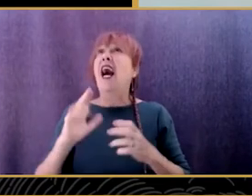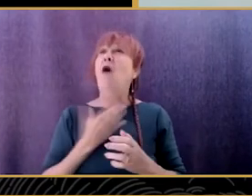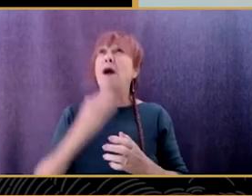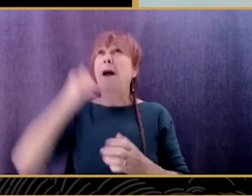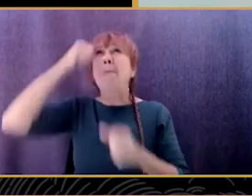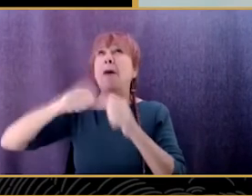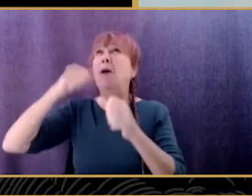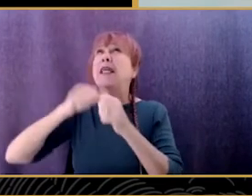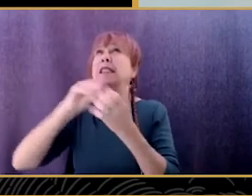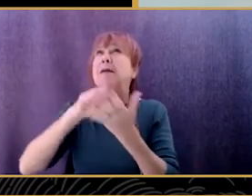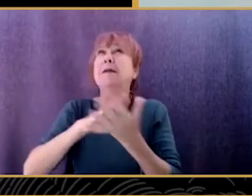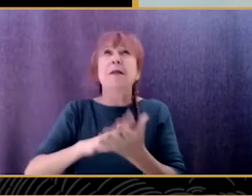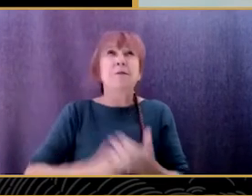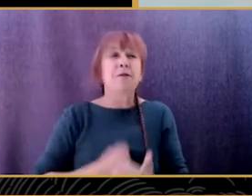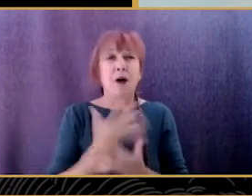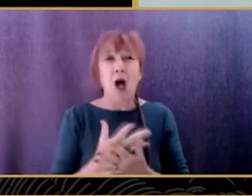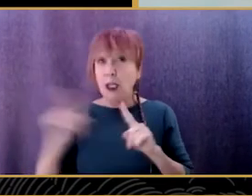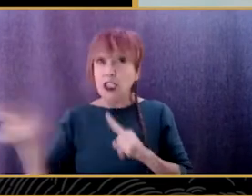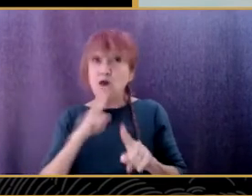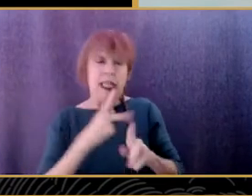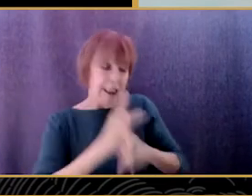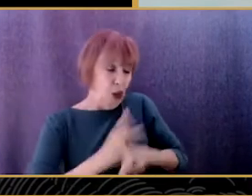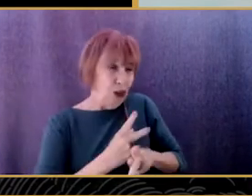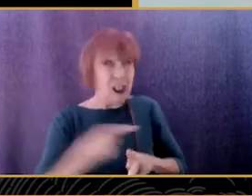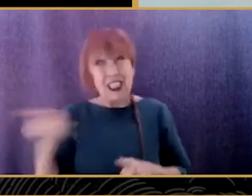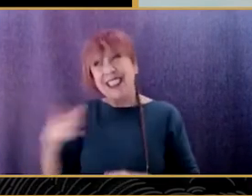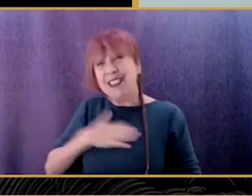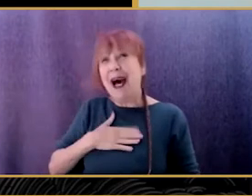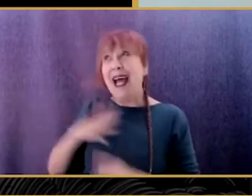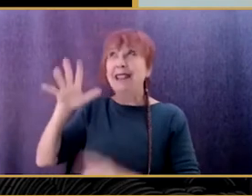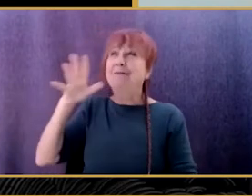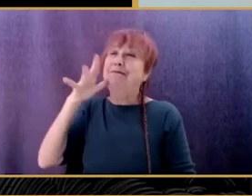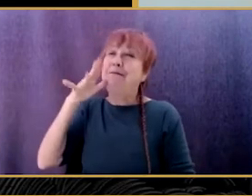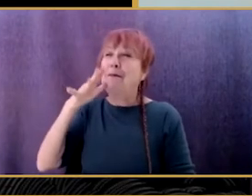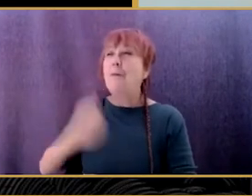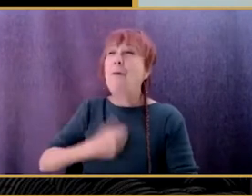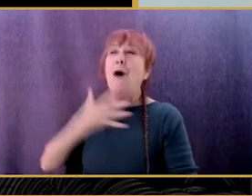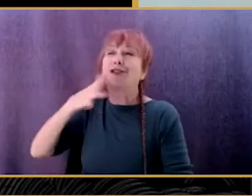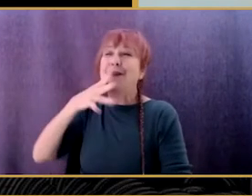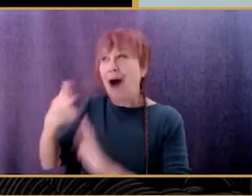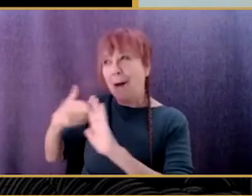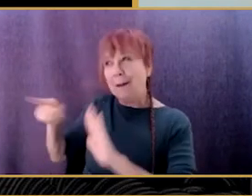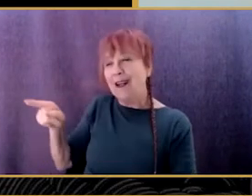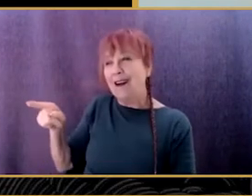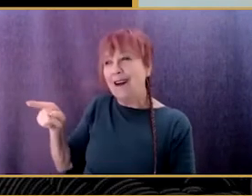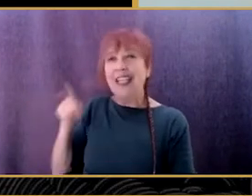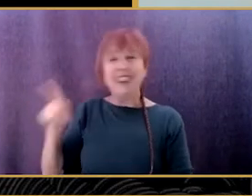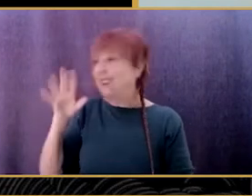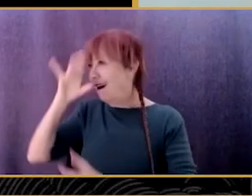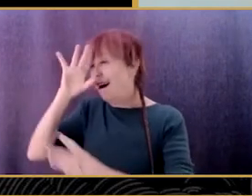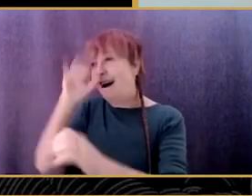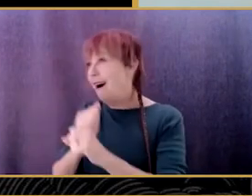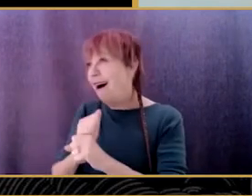But most of all I know for me Patricia is a nurturer Somebody I call my poetry mom She is a marvel